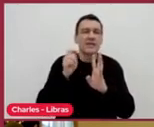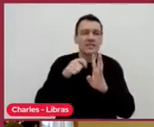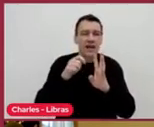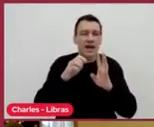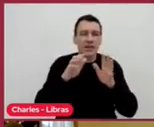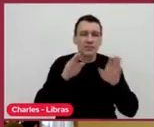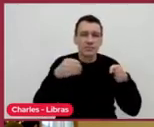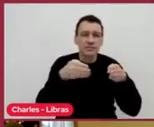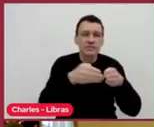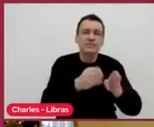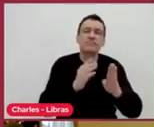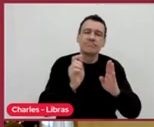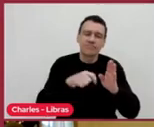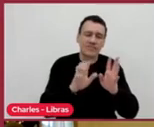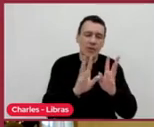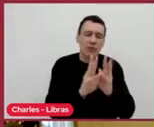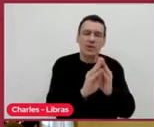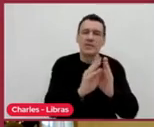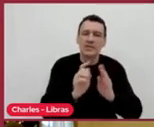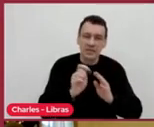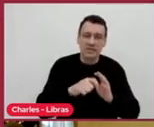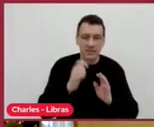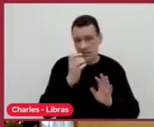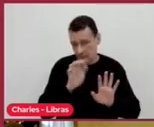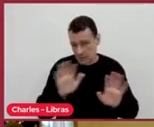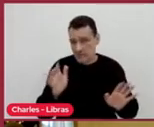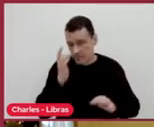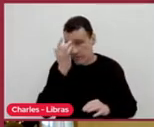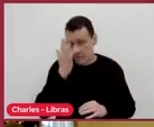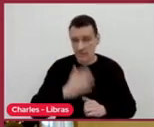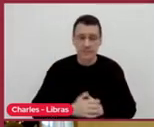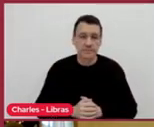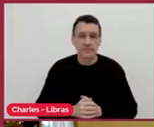or the status of the line item.